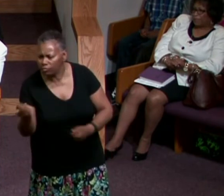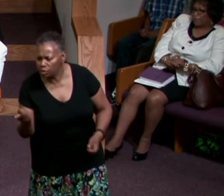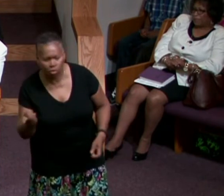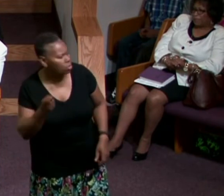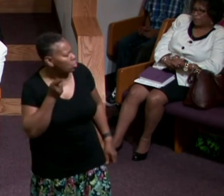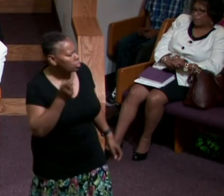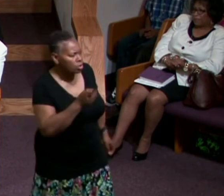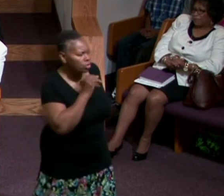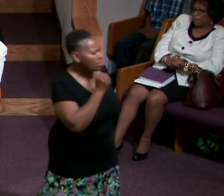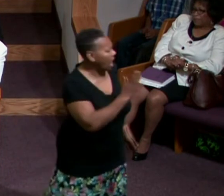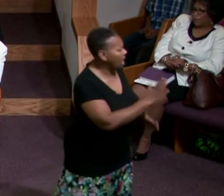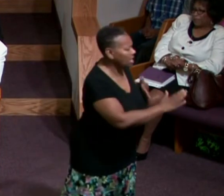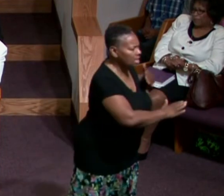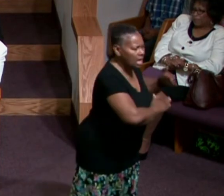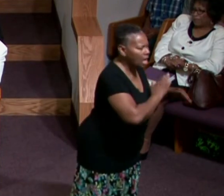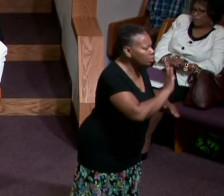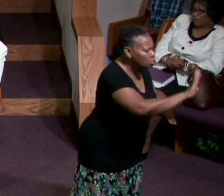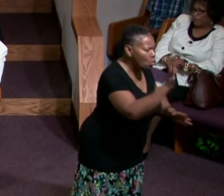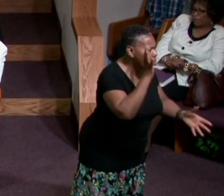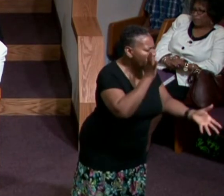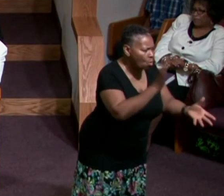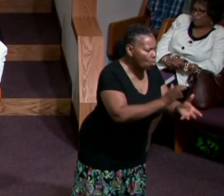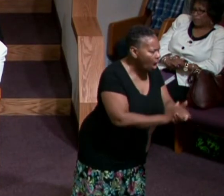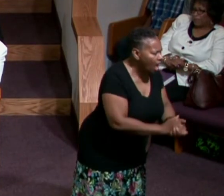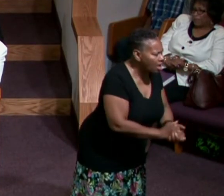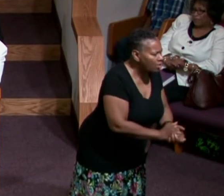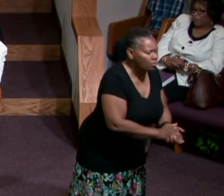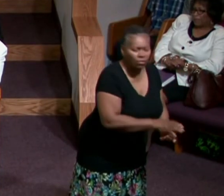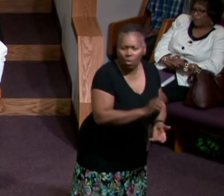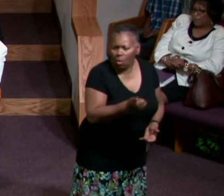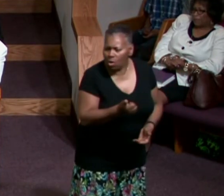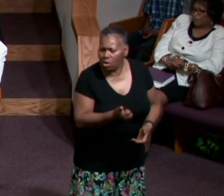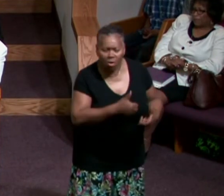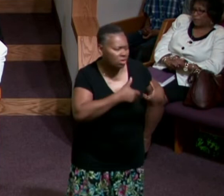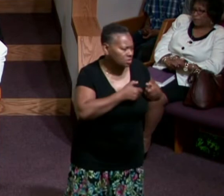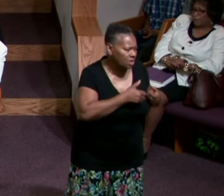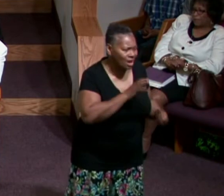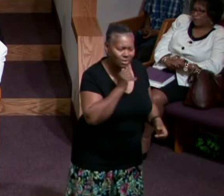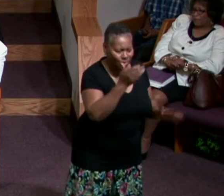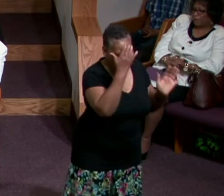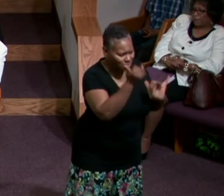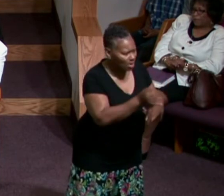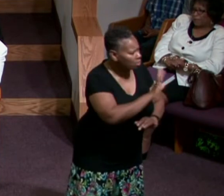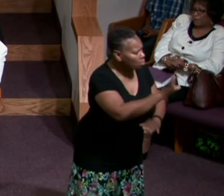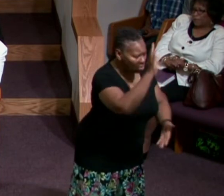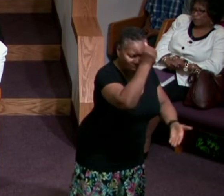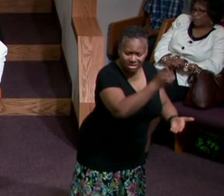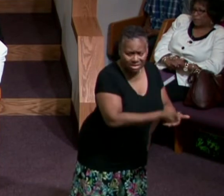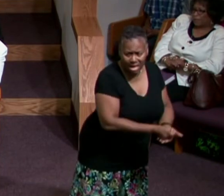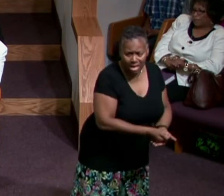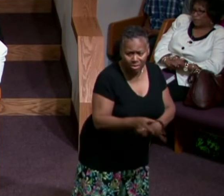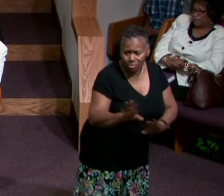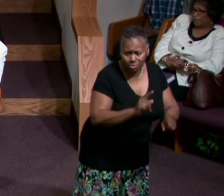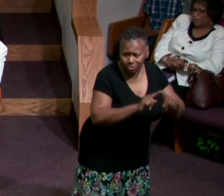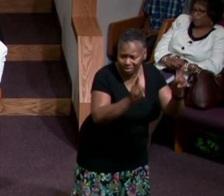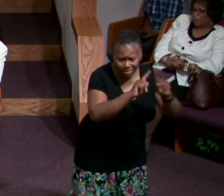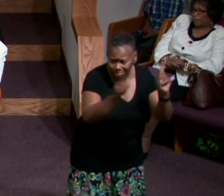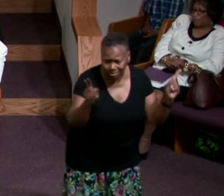making kind justice to your wife or your significant other, don't expect your son to do any different.